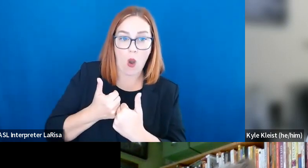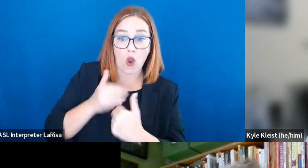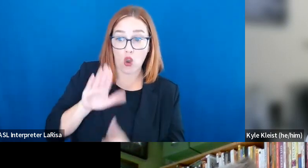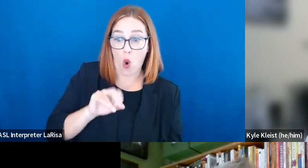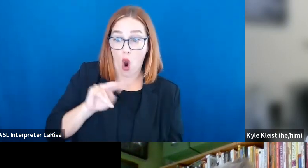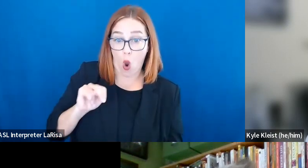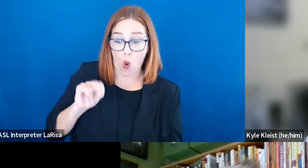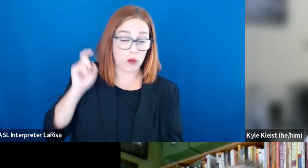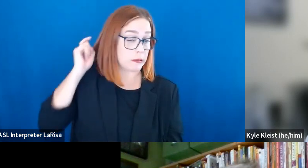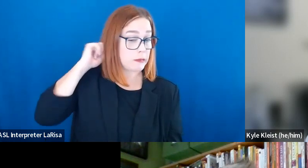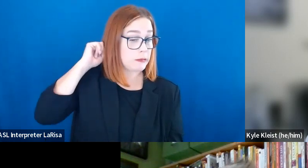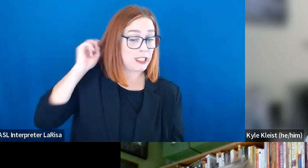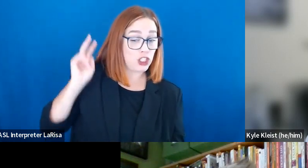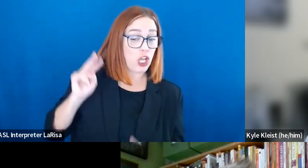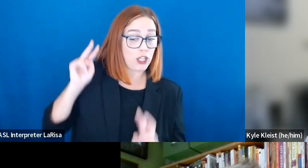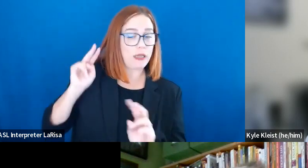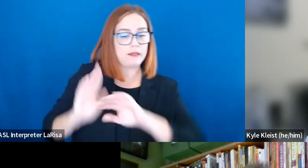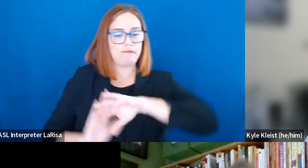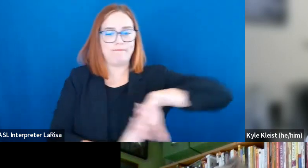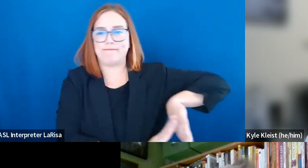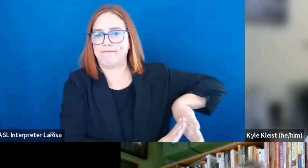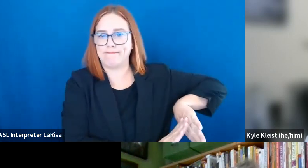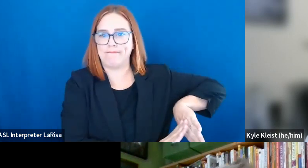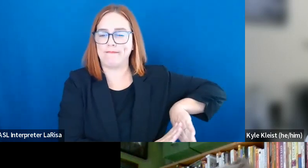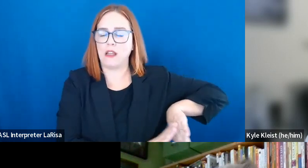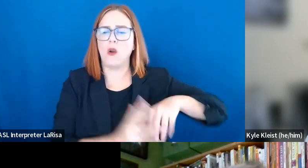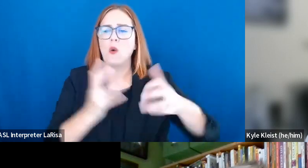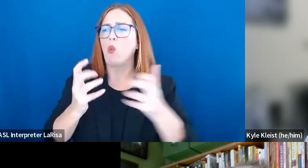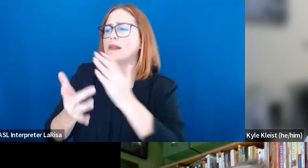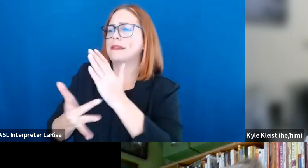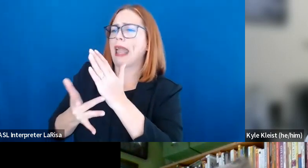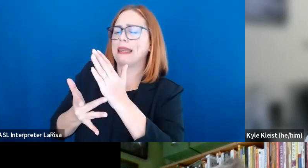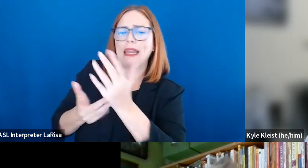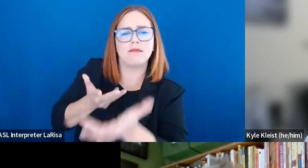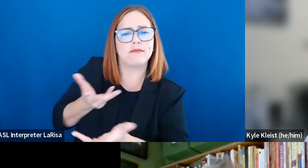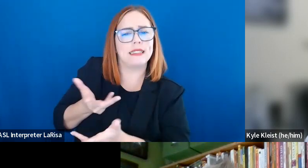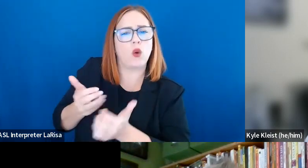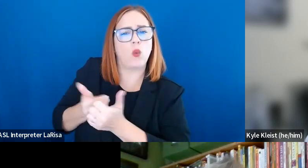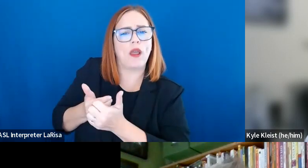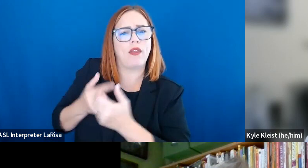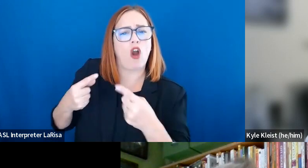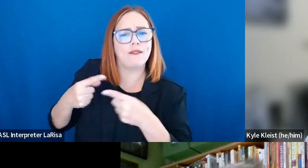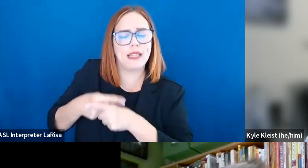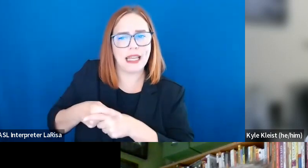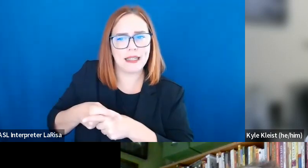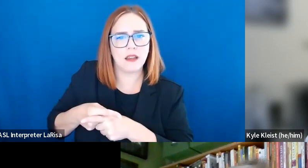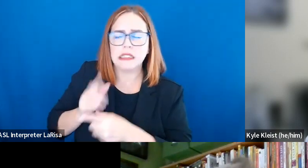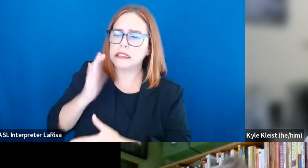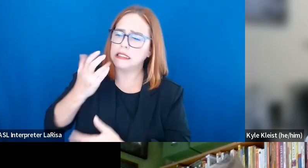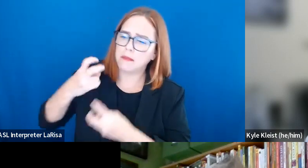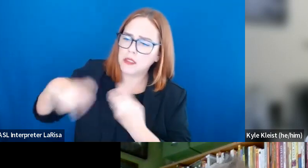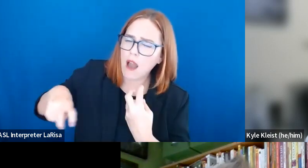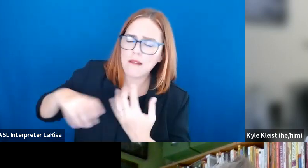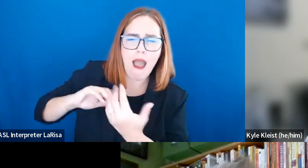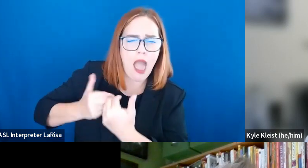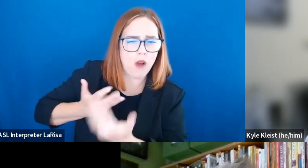of the techniques for dealing with conflicts or differences that seem difficult, lots of role